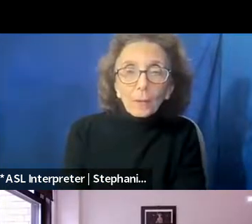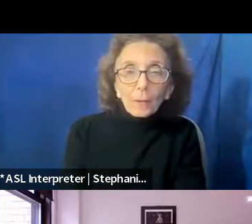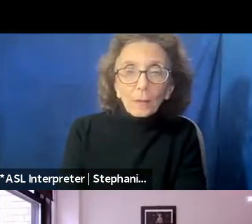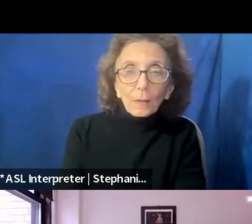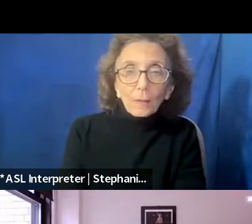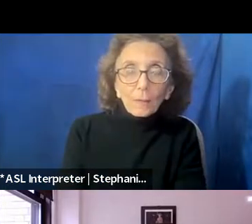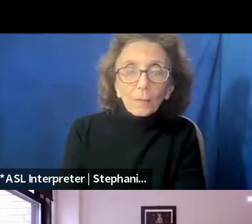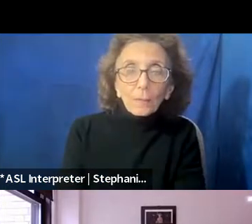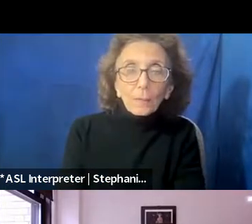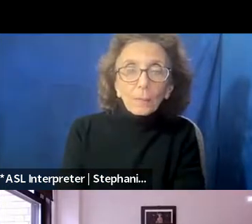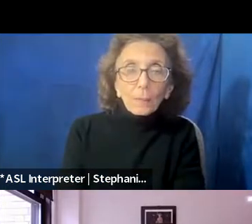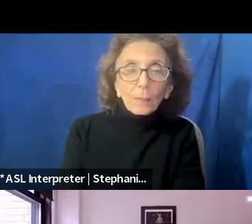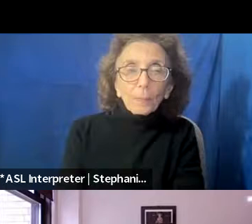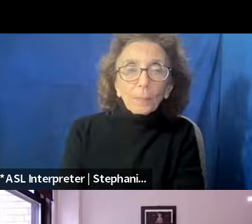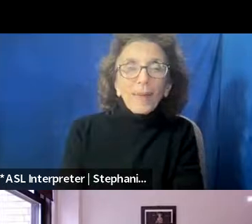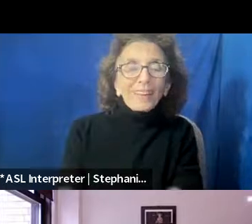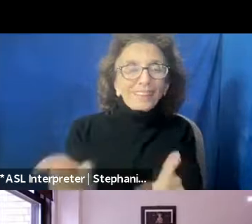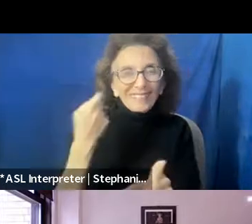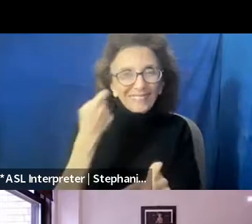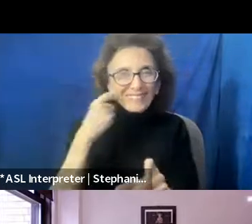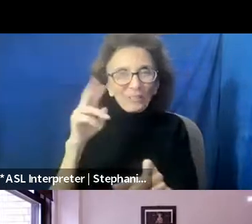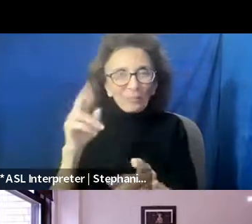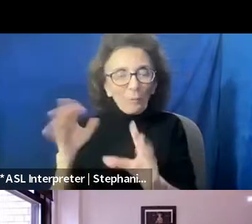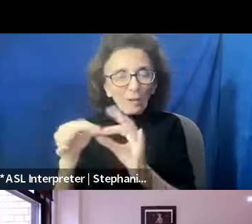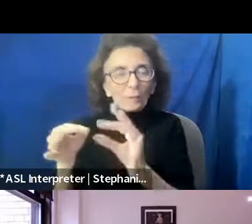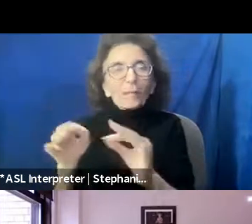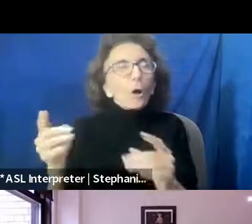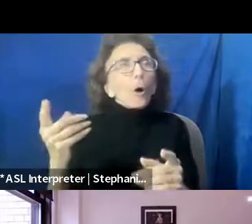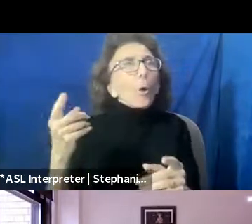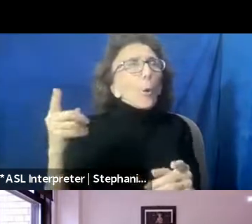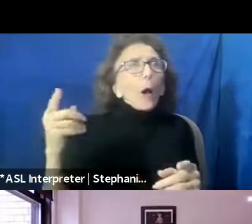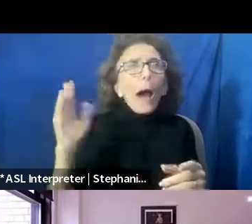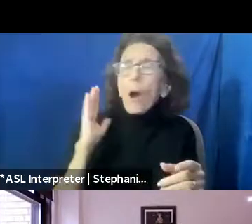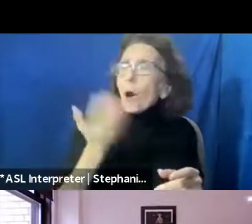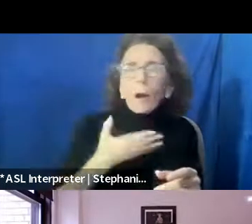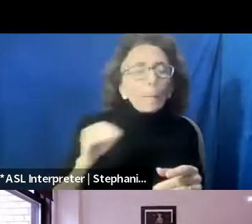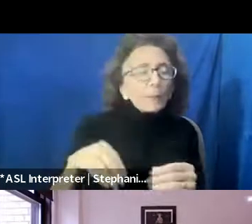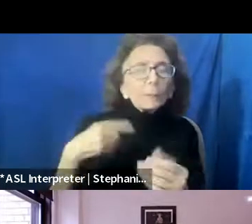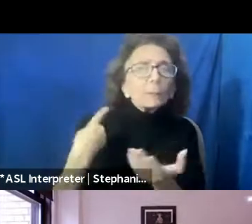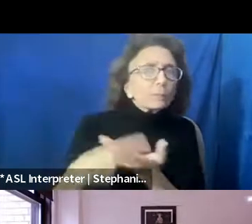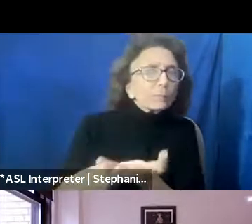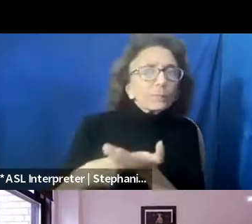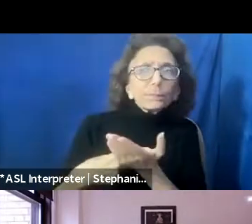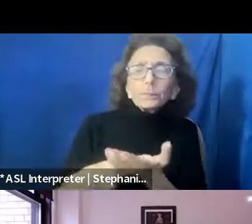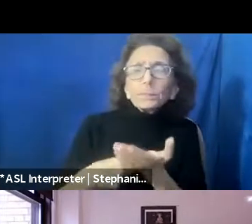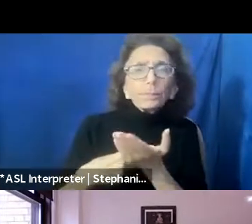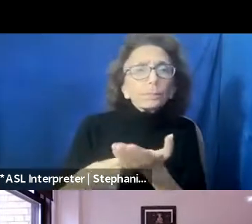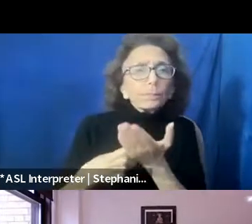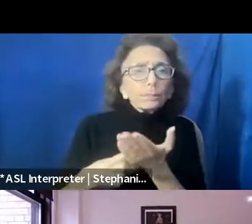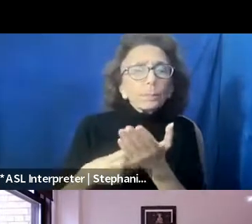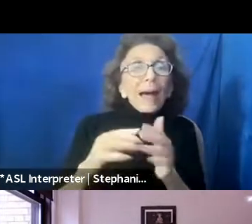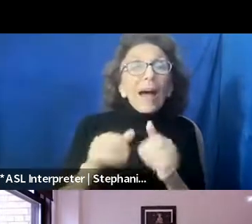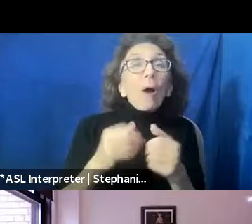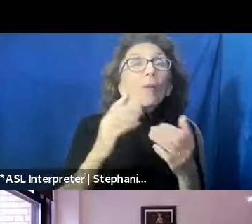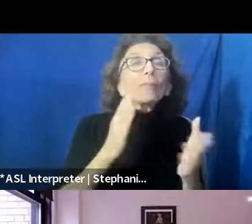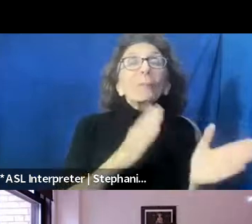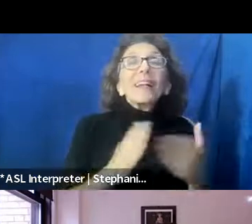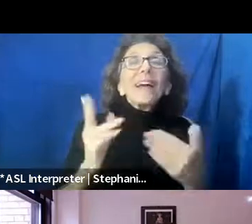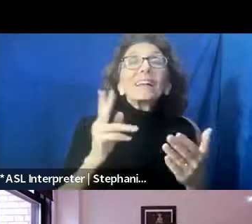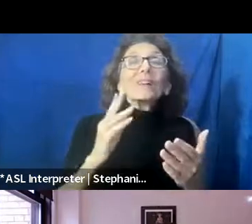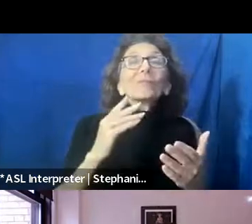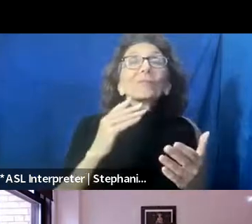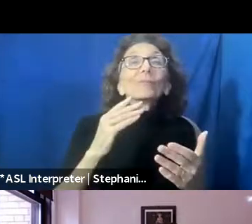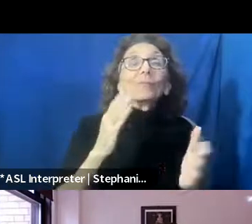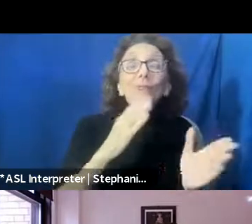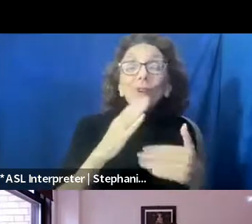and also Rob, as Rob said, we've been talking for quite a while about how we can have a longer planning process